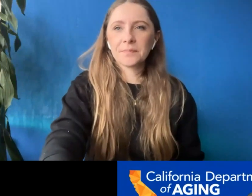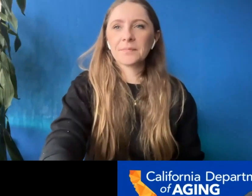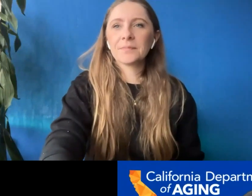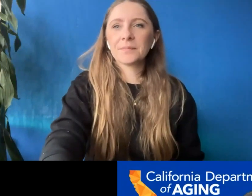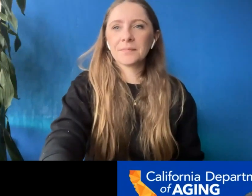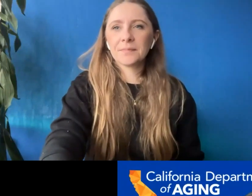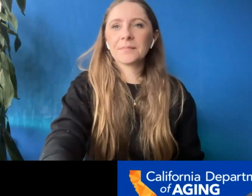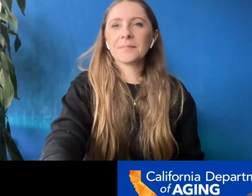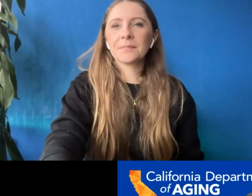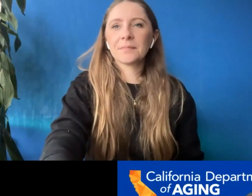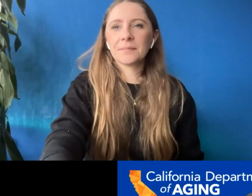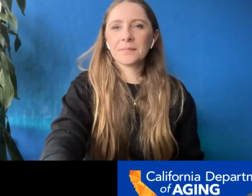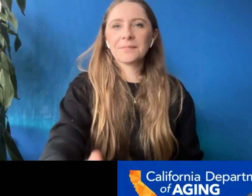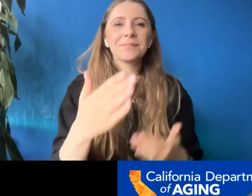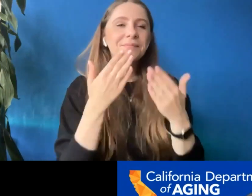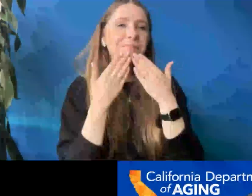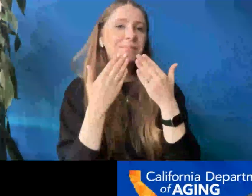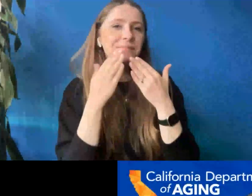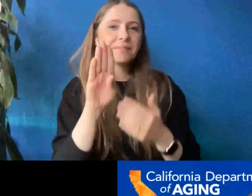Thank you, Bella.